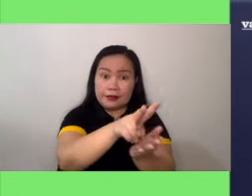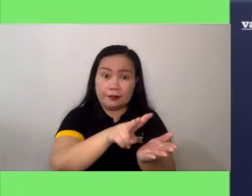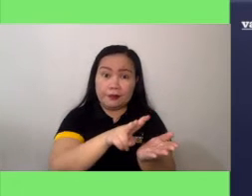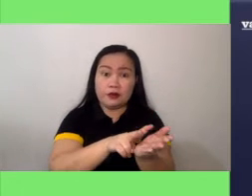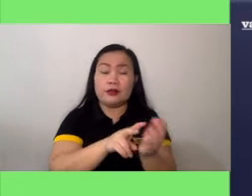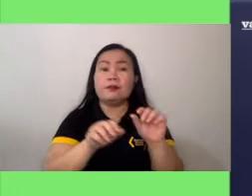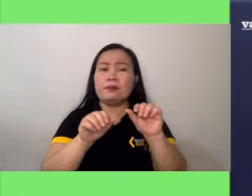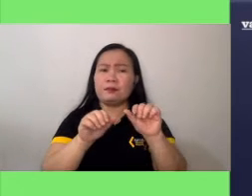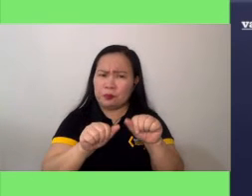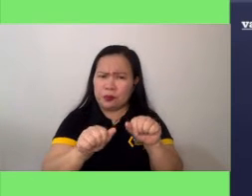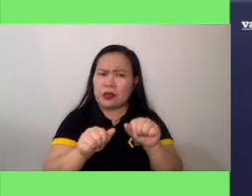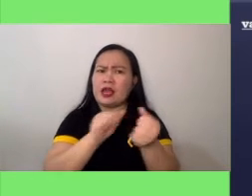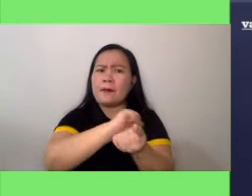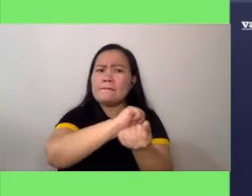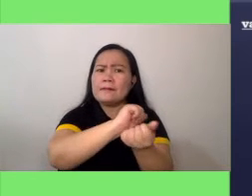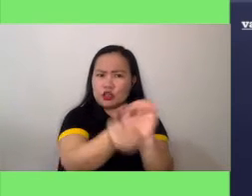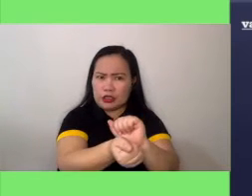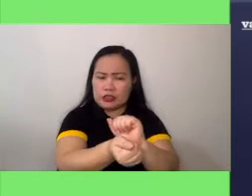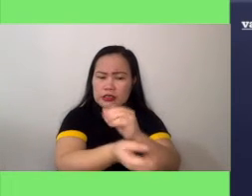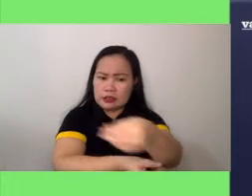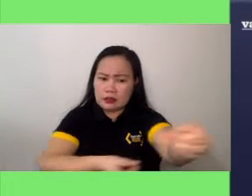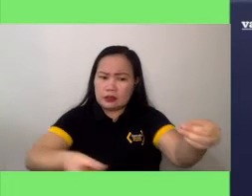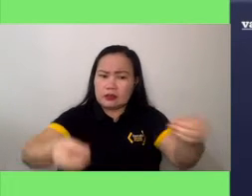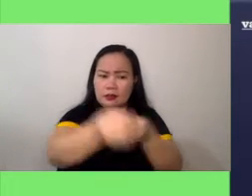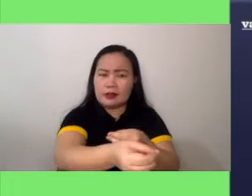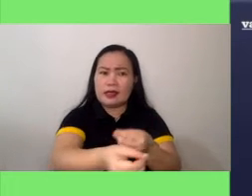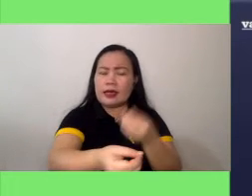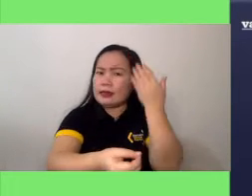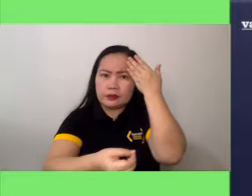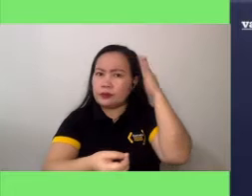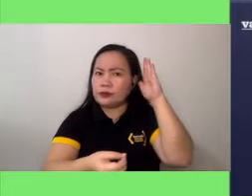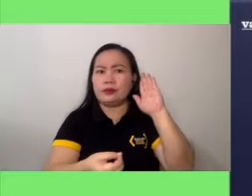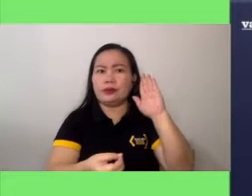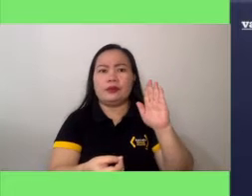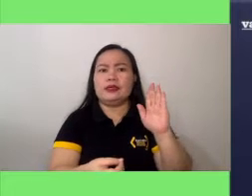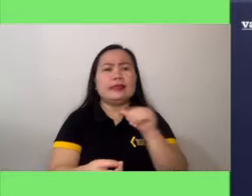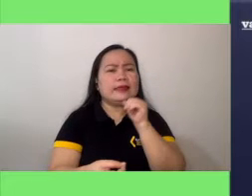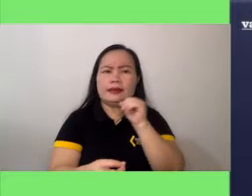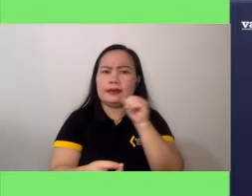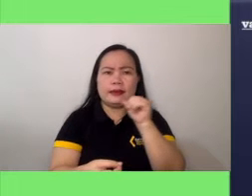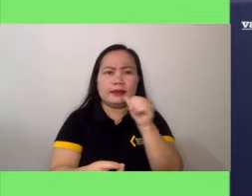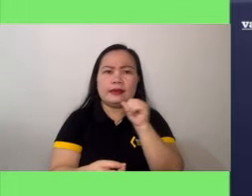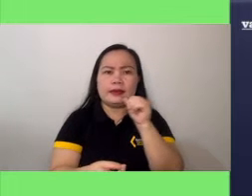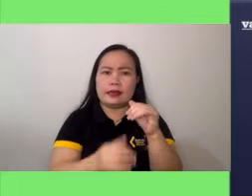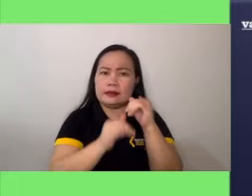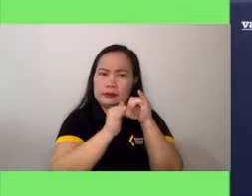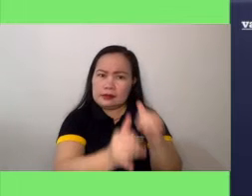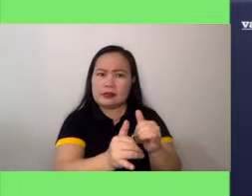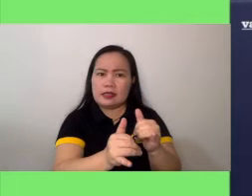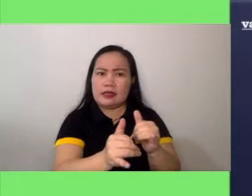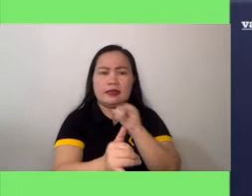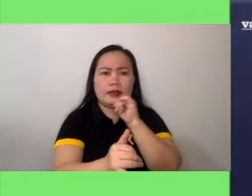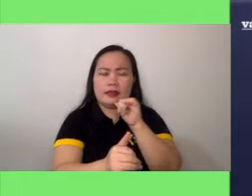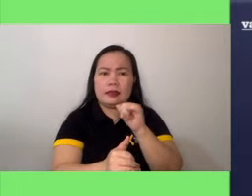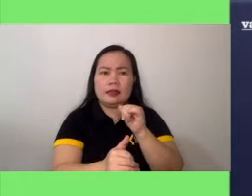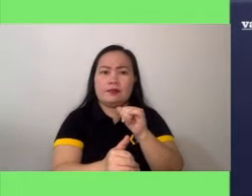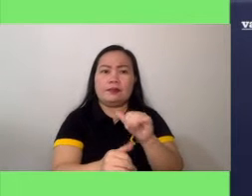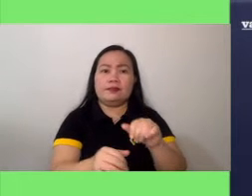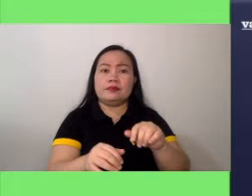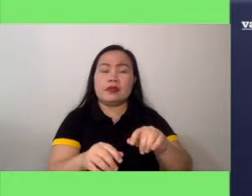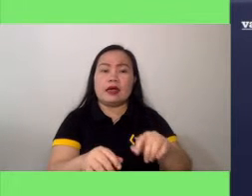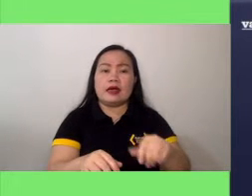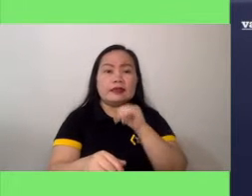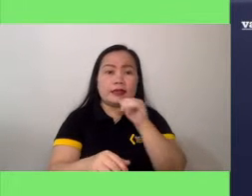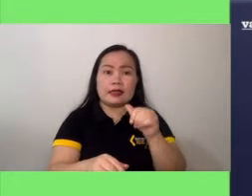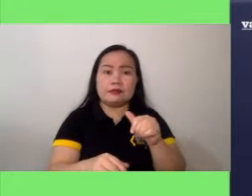variable, pwede ka mag-assign dyan, unknown value, kahit ano, hindi siya fixed, di ba? So, ibig